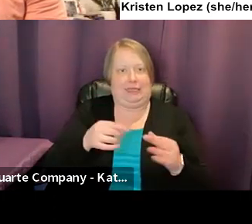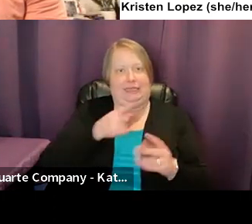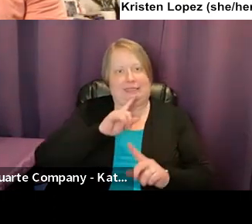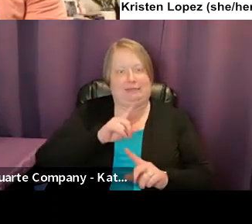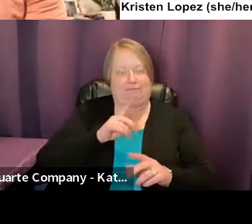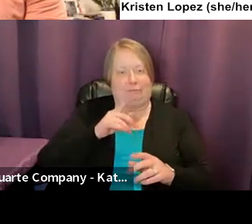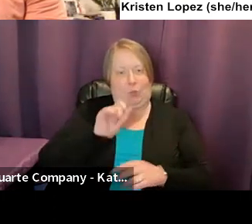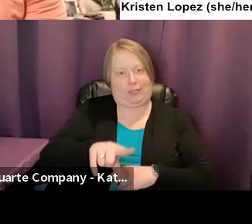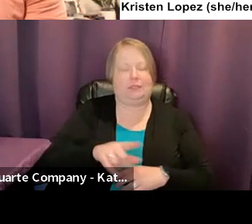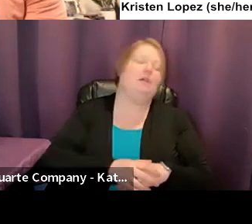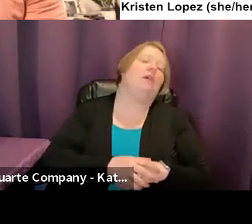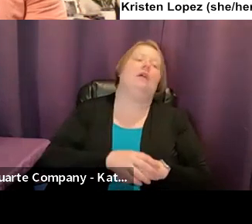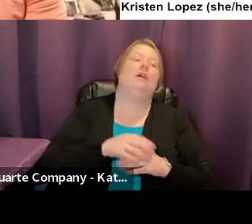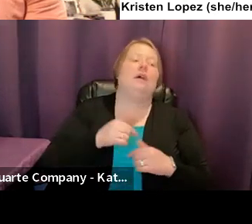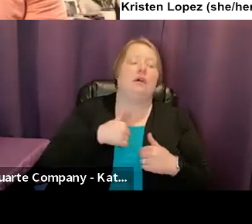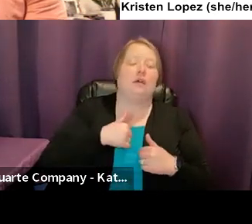this,